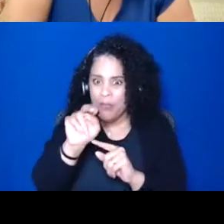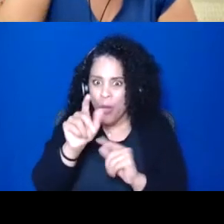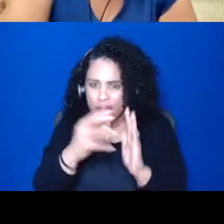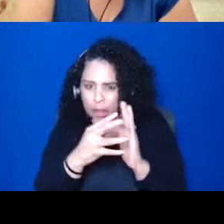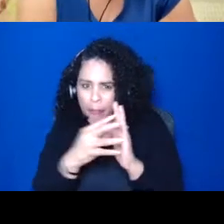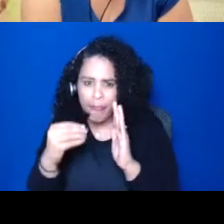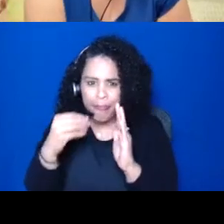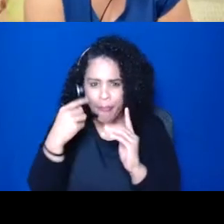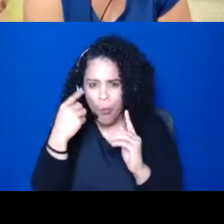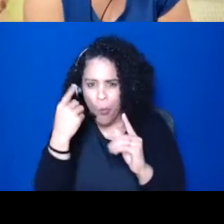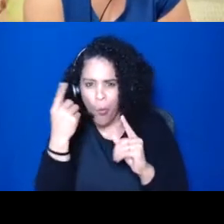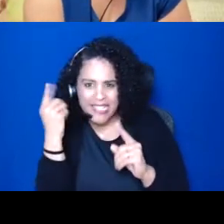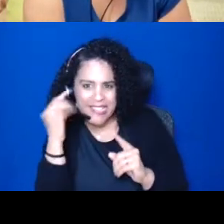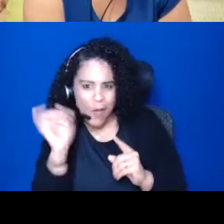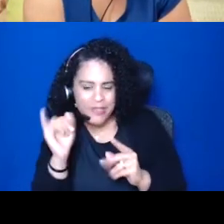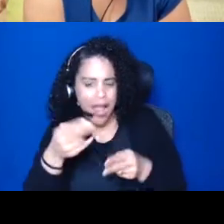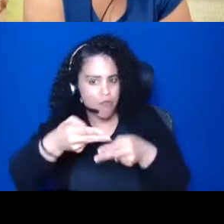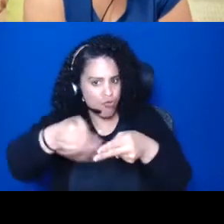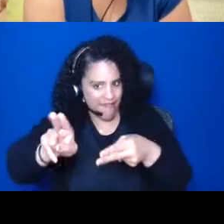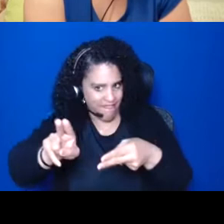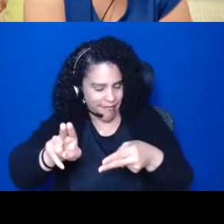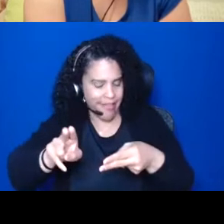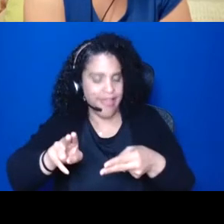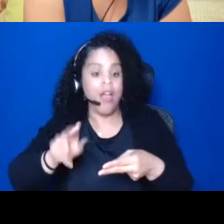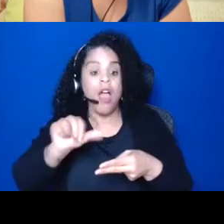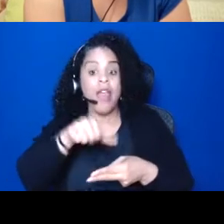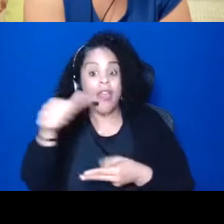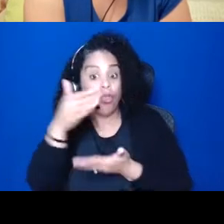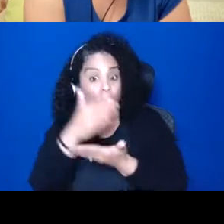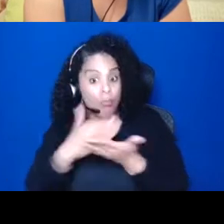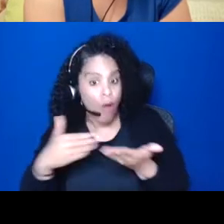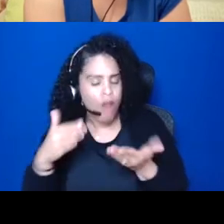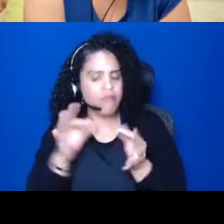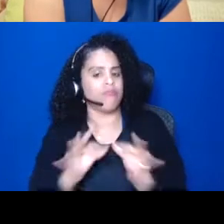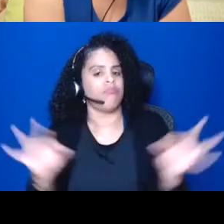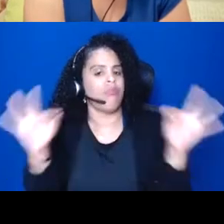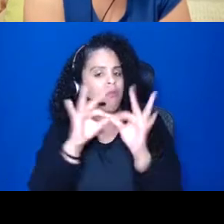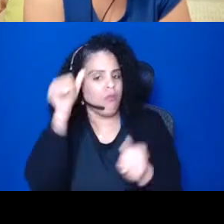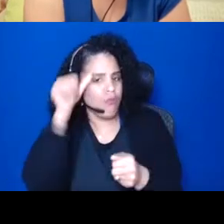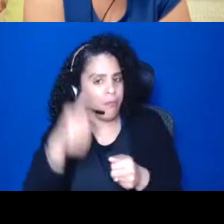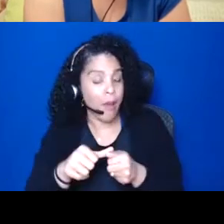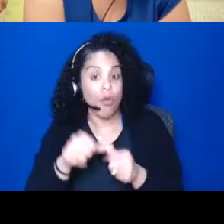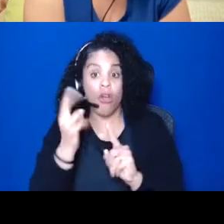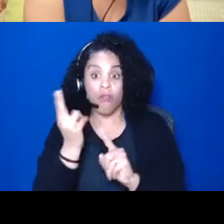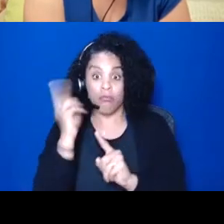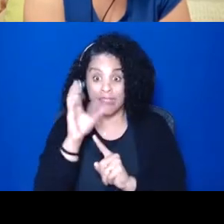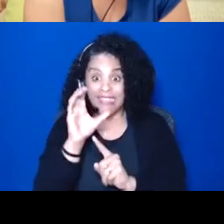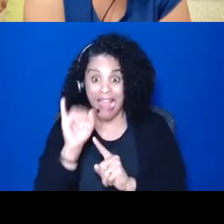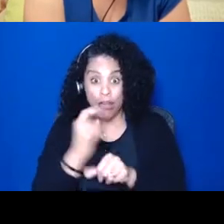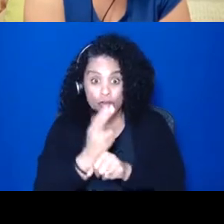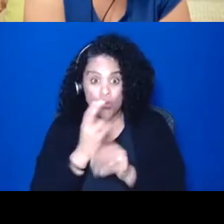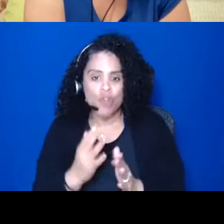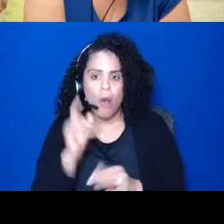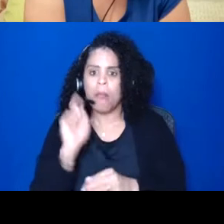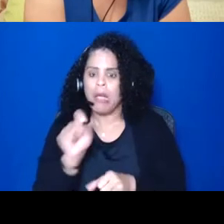briefly is that another aspect that's important to remember is that cochlear implant users are constantly having to